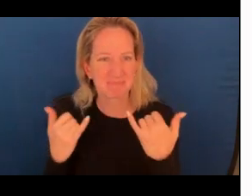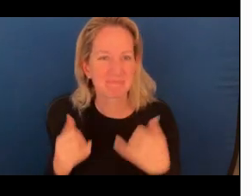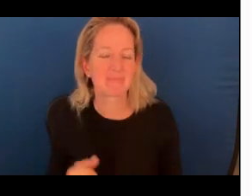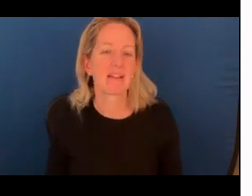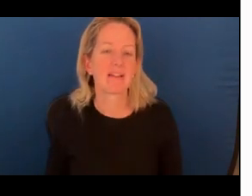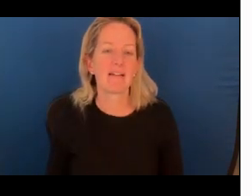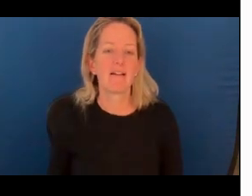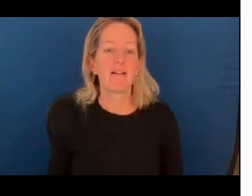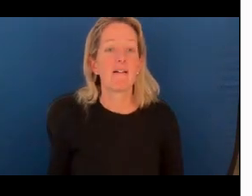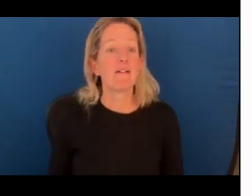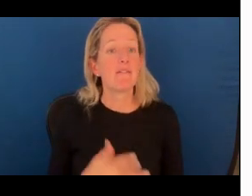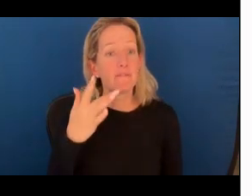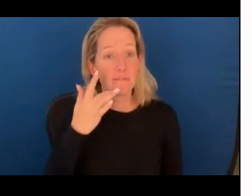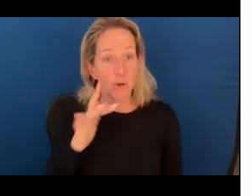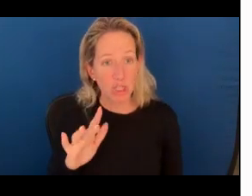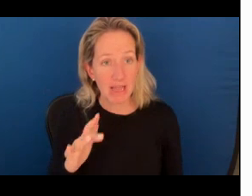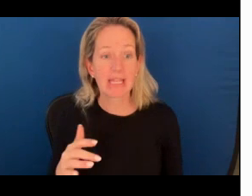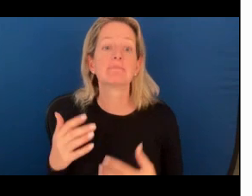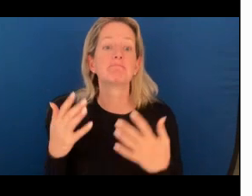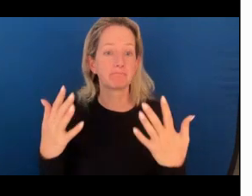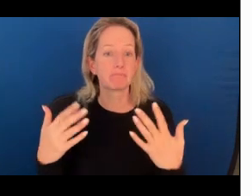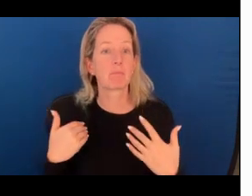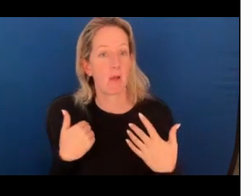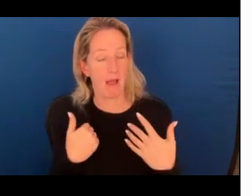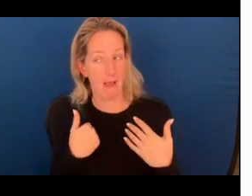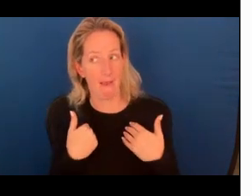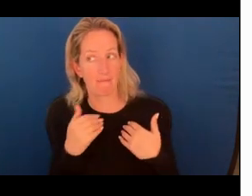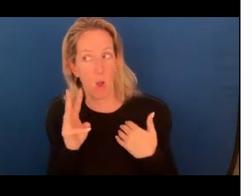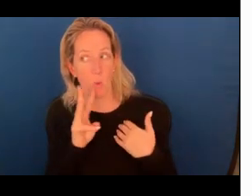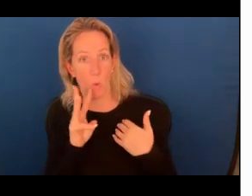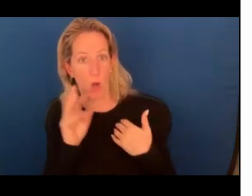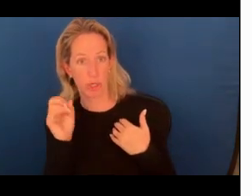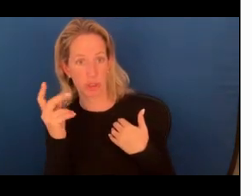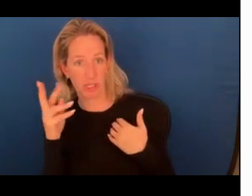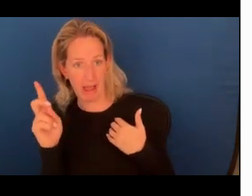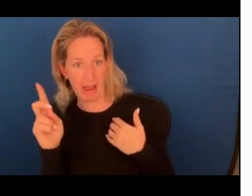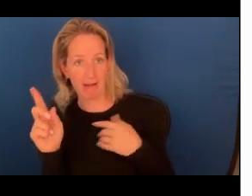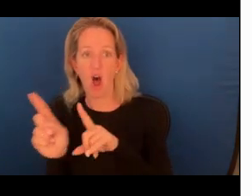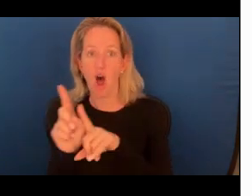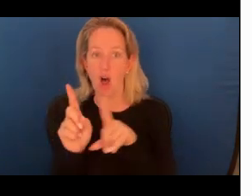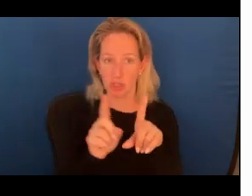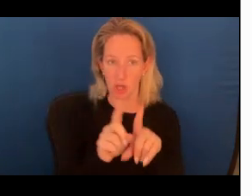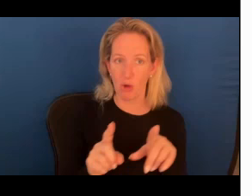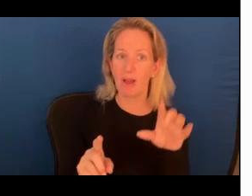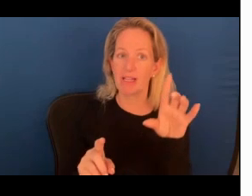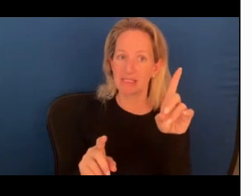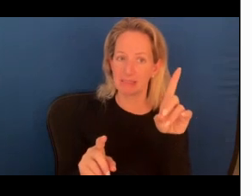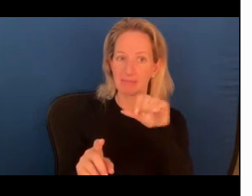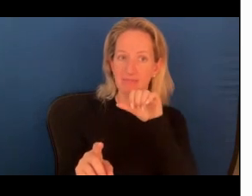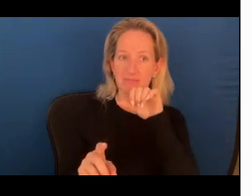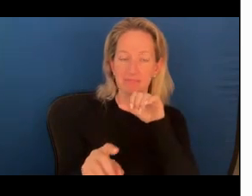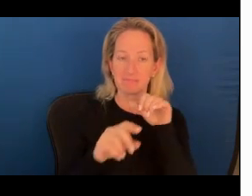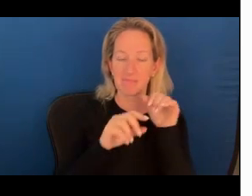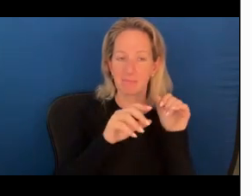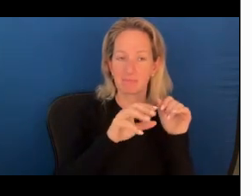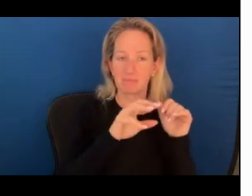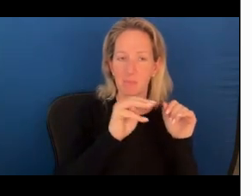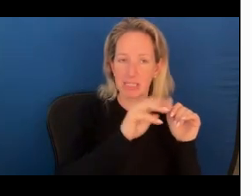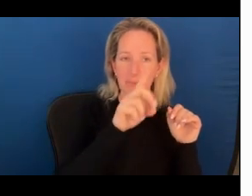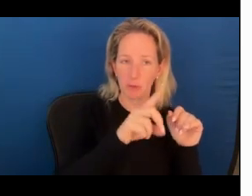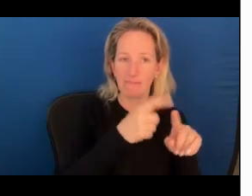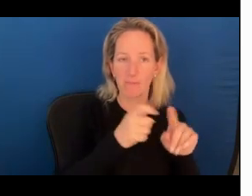unfortunately, we not only have a watershed, we get debris from the other side. And so he built a